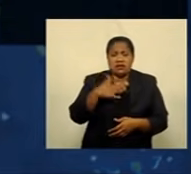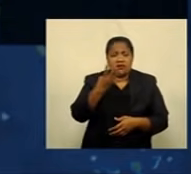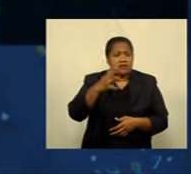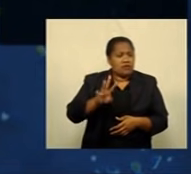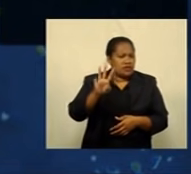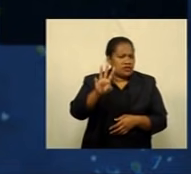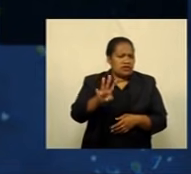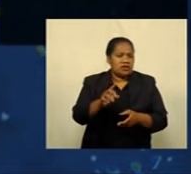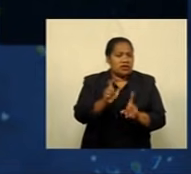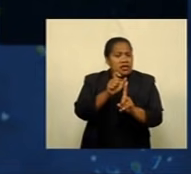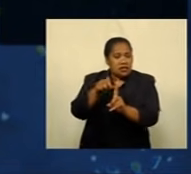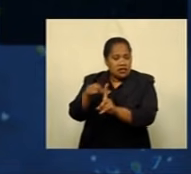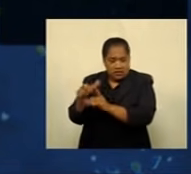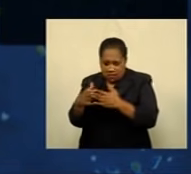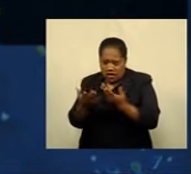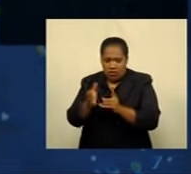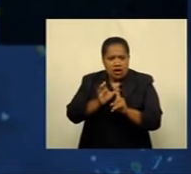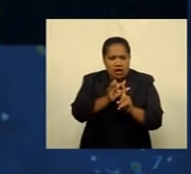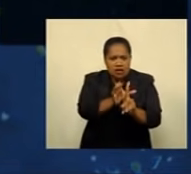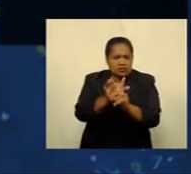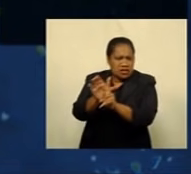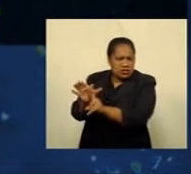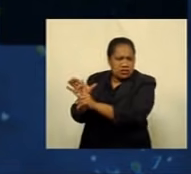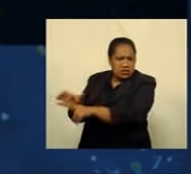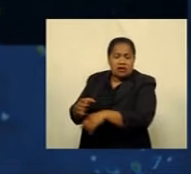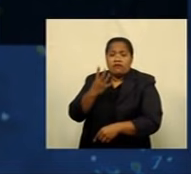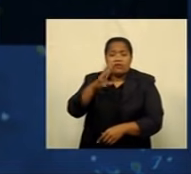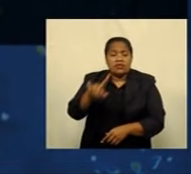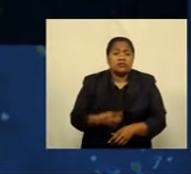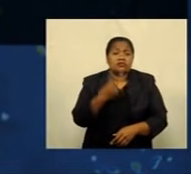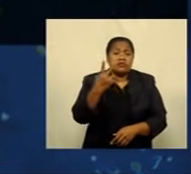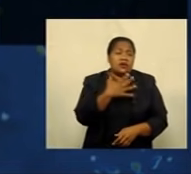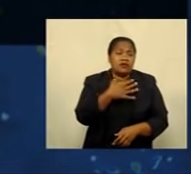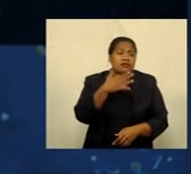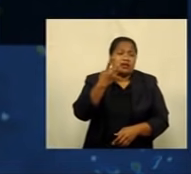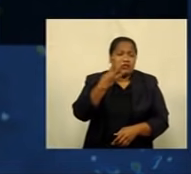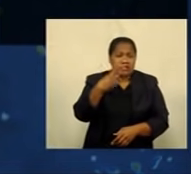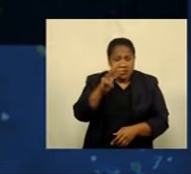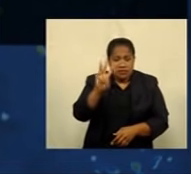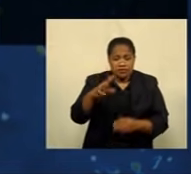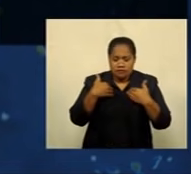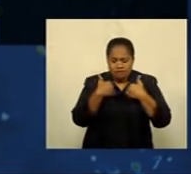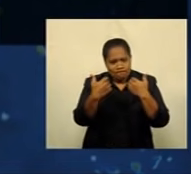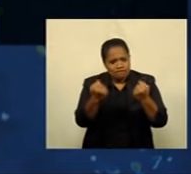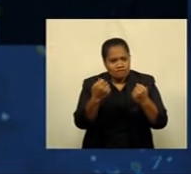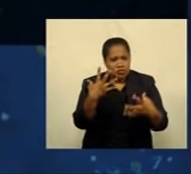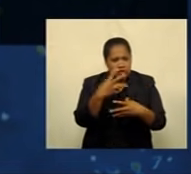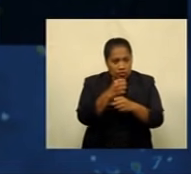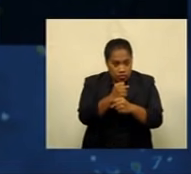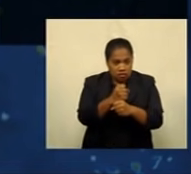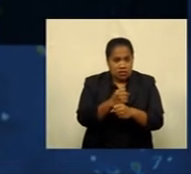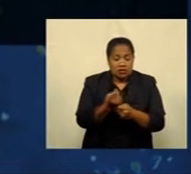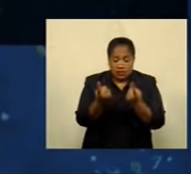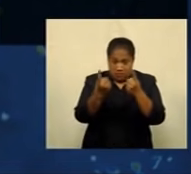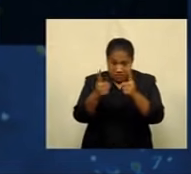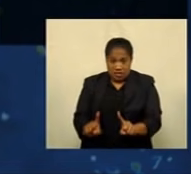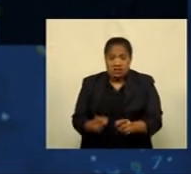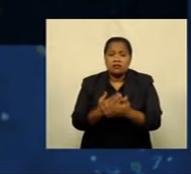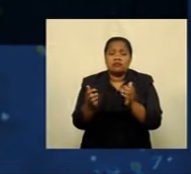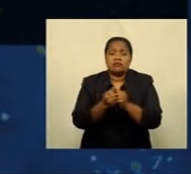14,943 active cases in isolation, with 4,233 recoveries in total. The COVID death toll stands